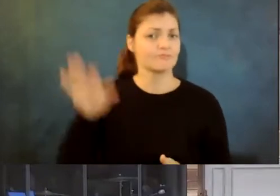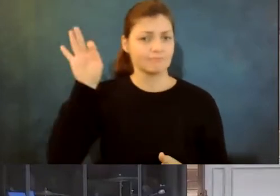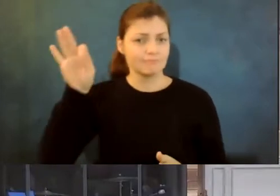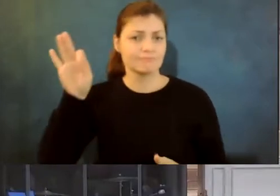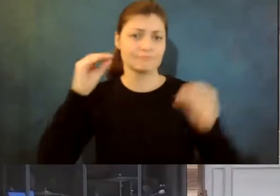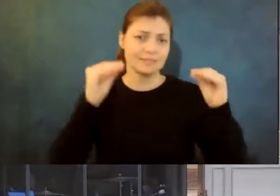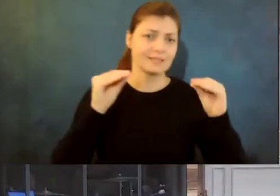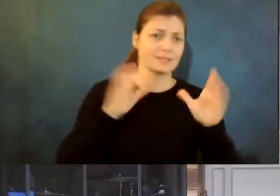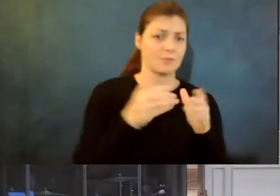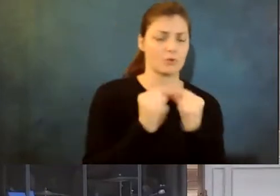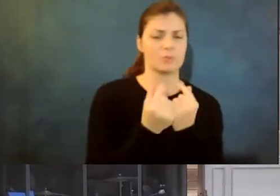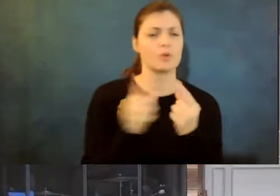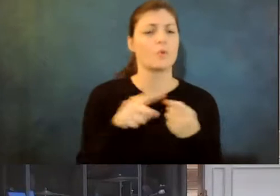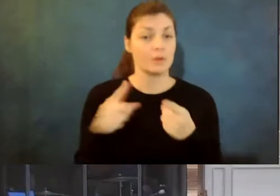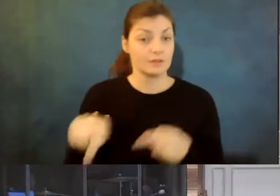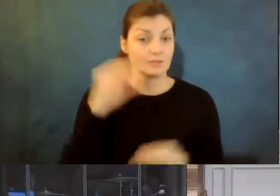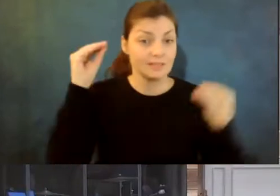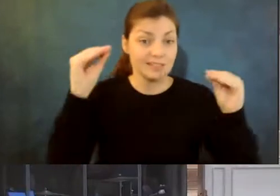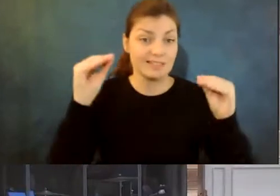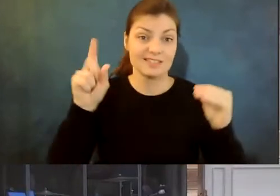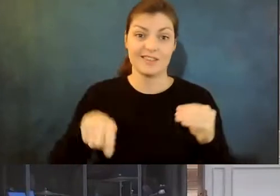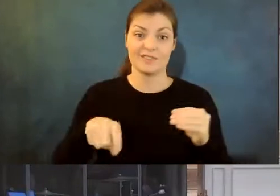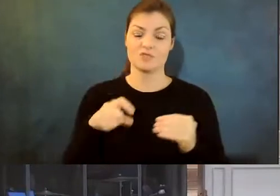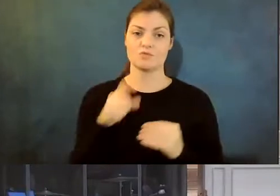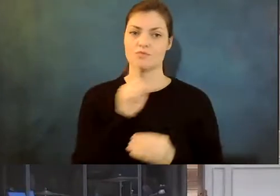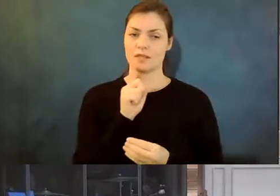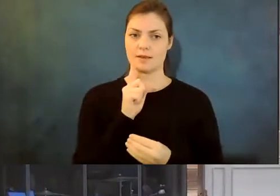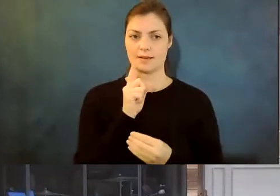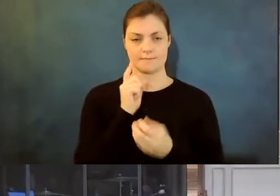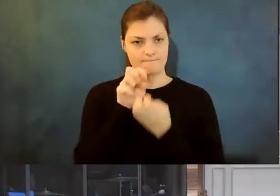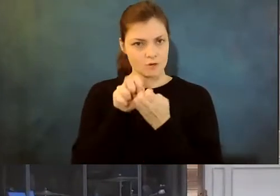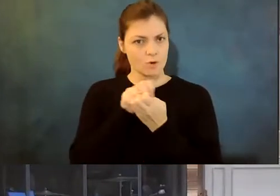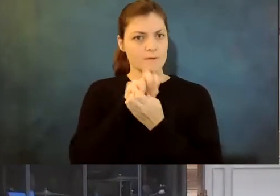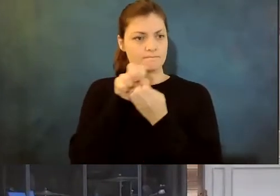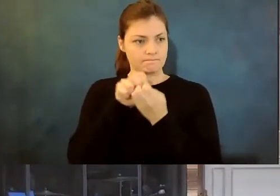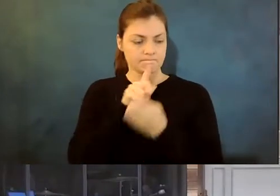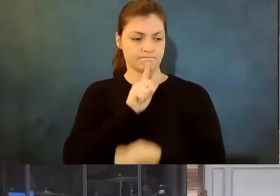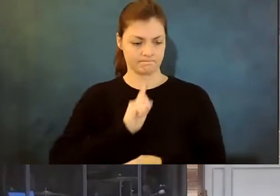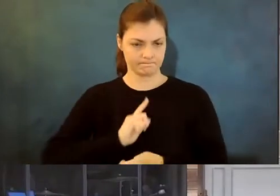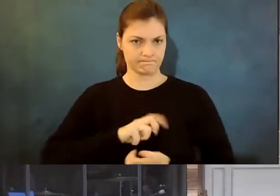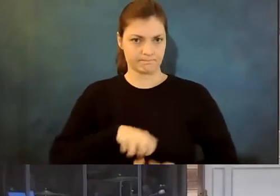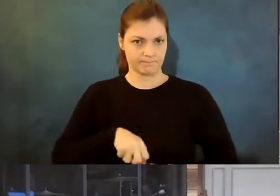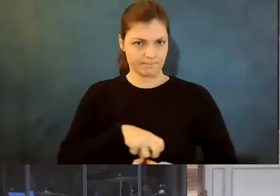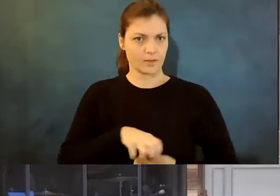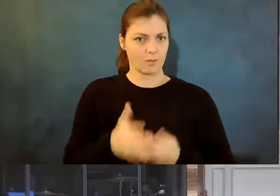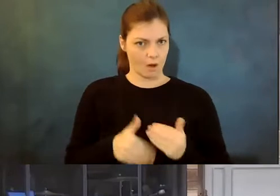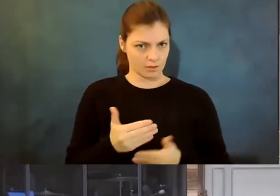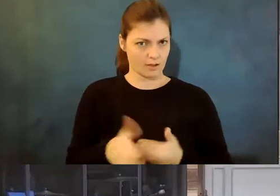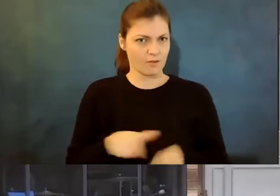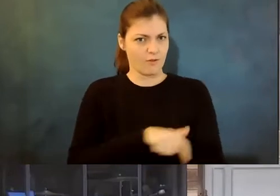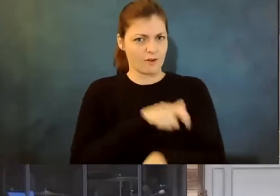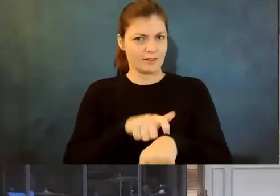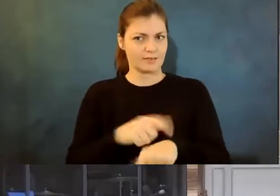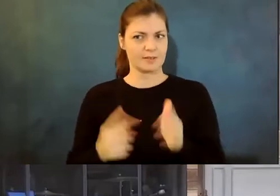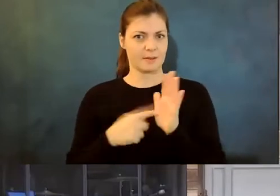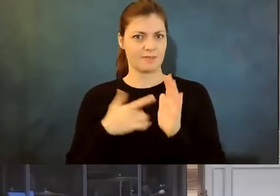that teach small groups. When you teach, you have to chew it and digest it and process it for a long time. And sometimes it messes